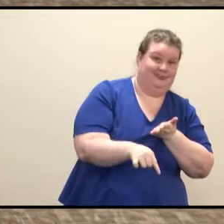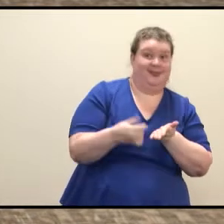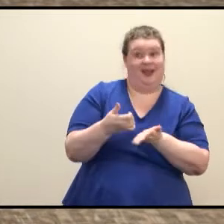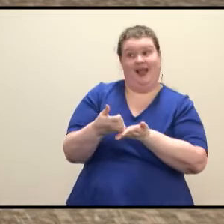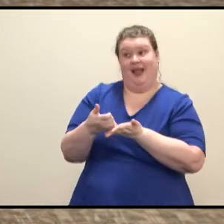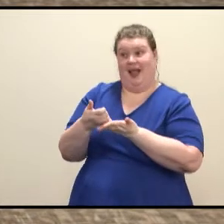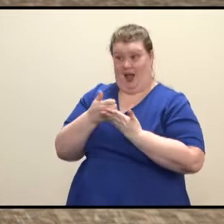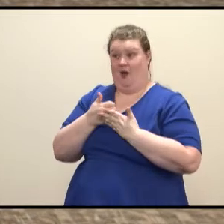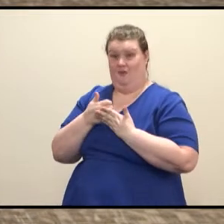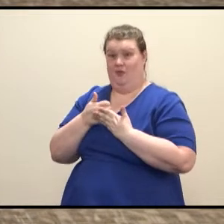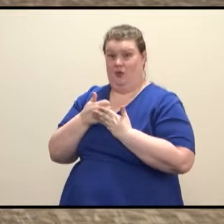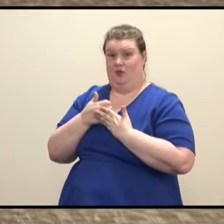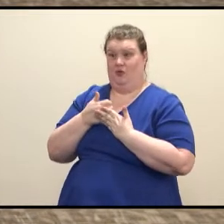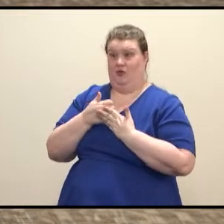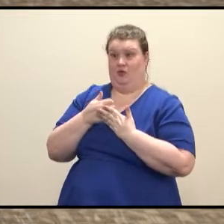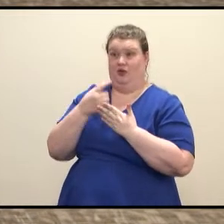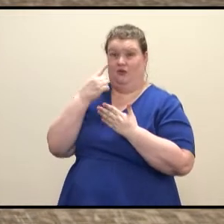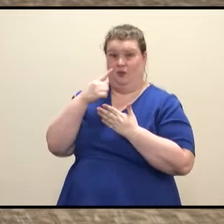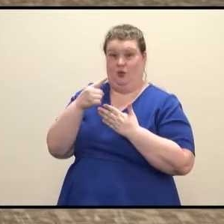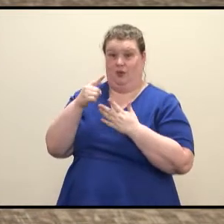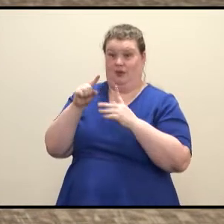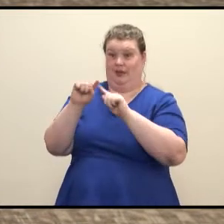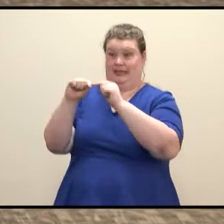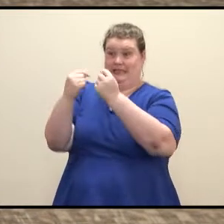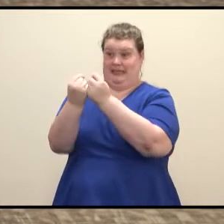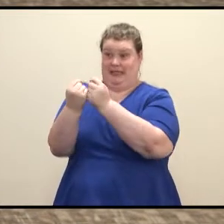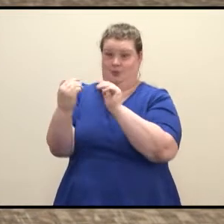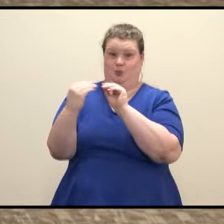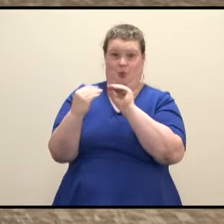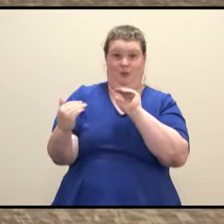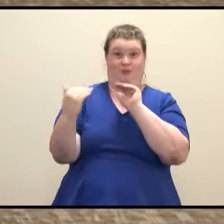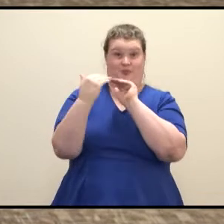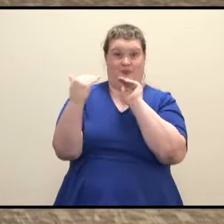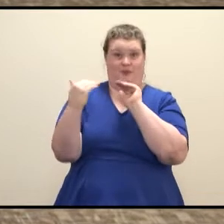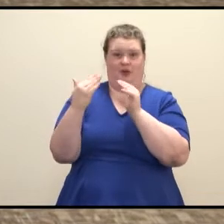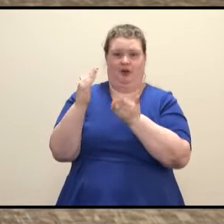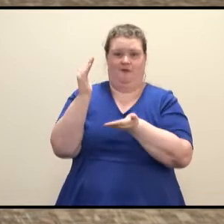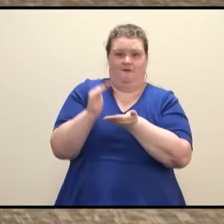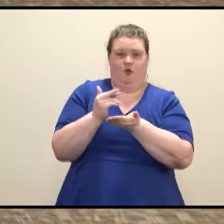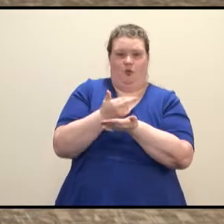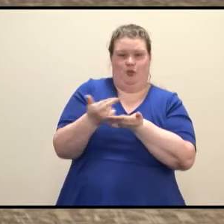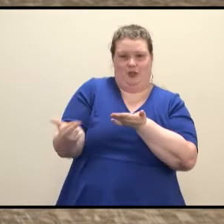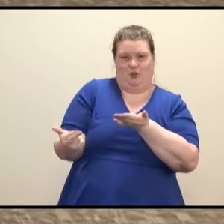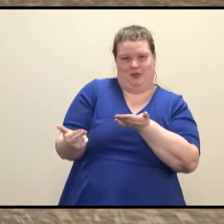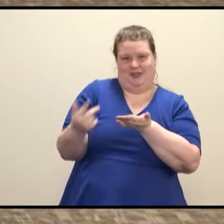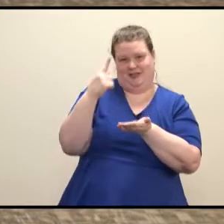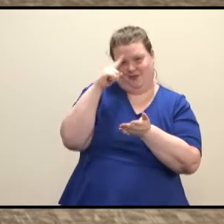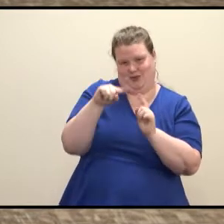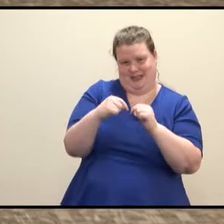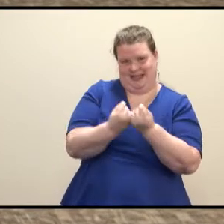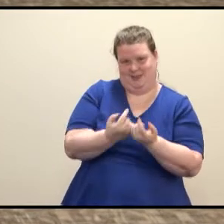so intimidating, it also means that we have fewer resources to invest into those teams.